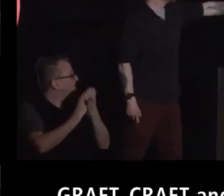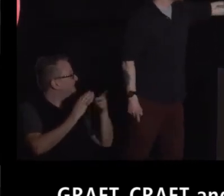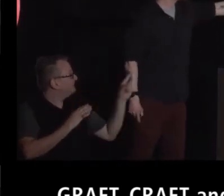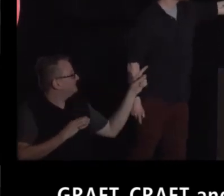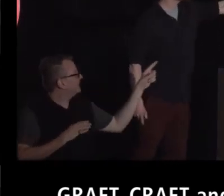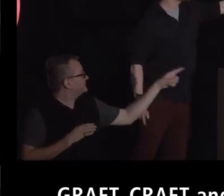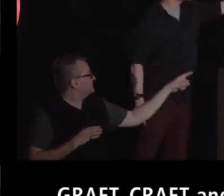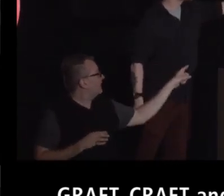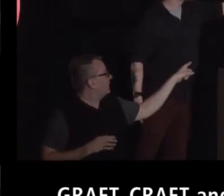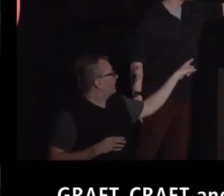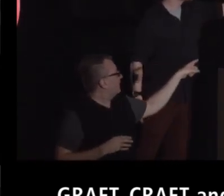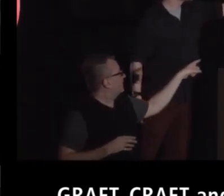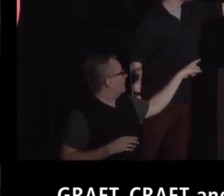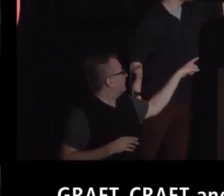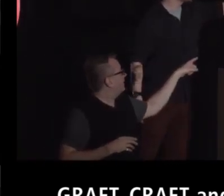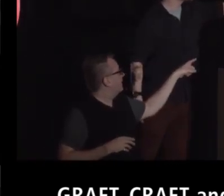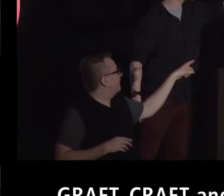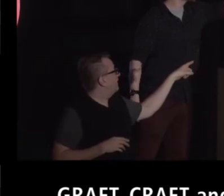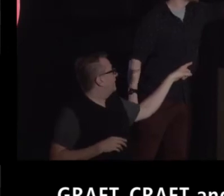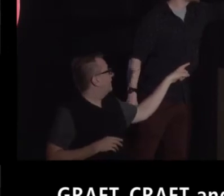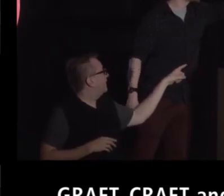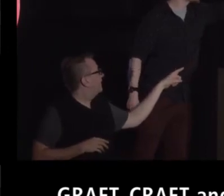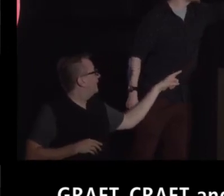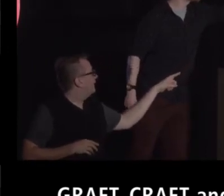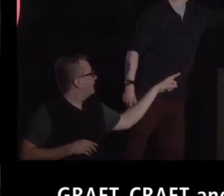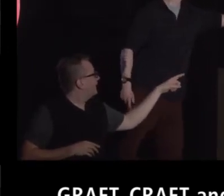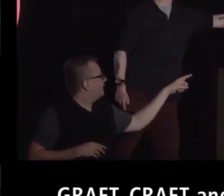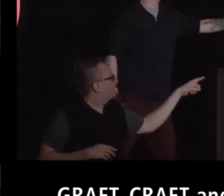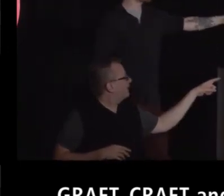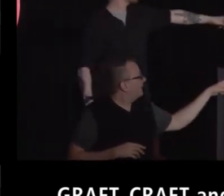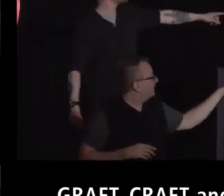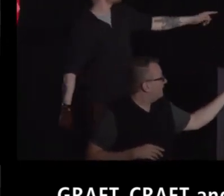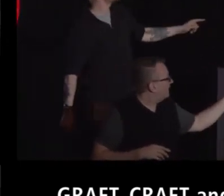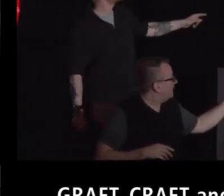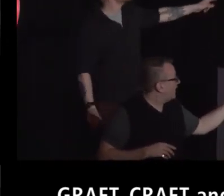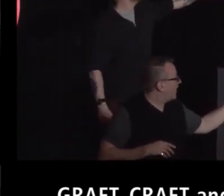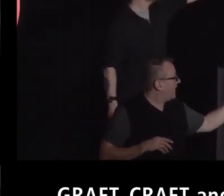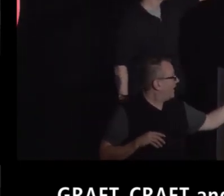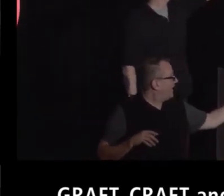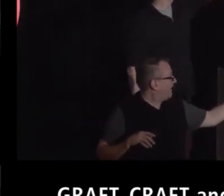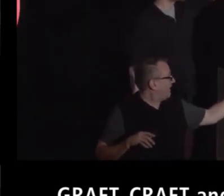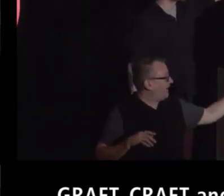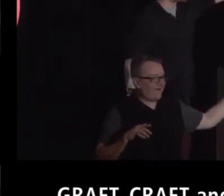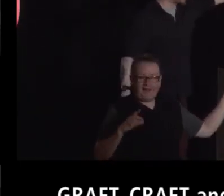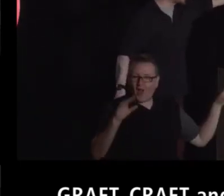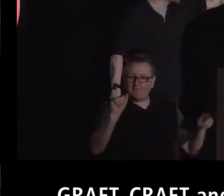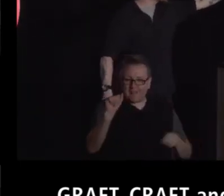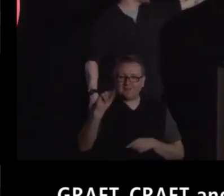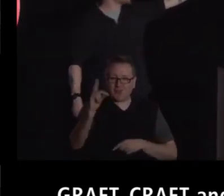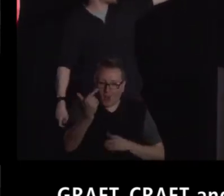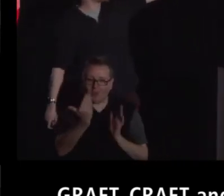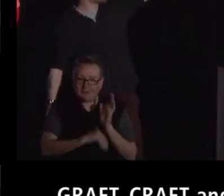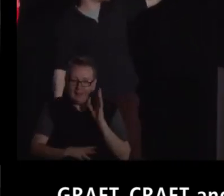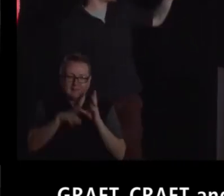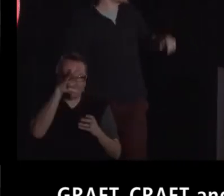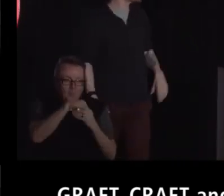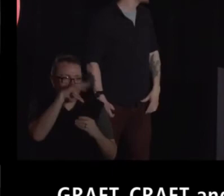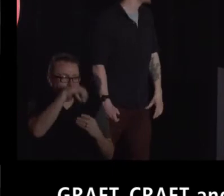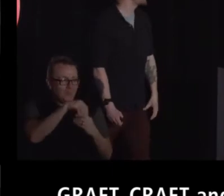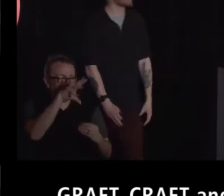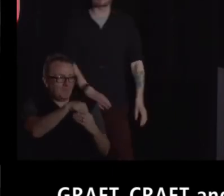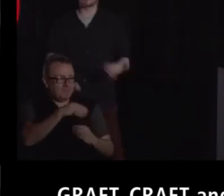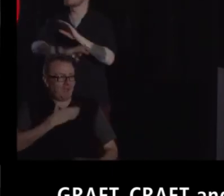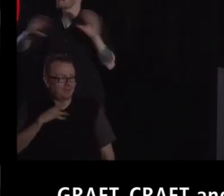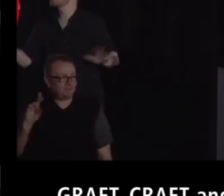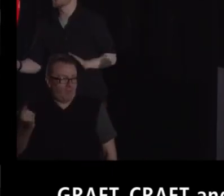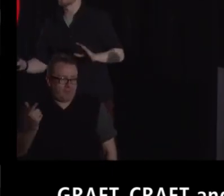And I tried to make an art installation with the zoetrope, so I used Arnie running. And then this is going to be a brand that I'm starting with my wife to be. And